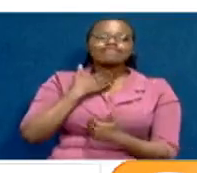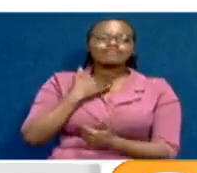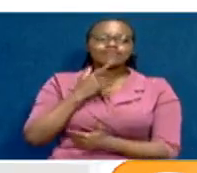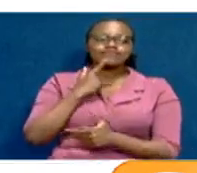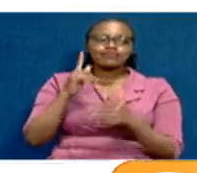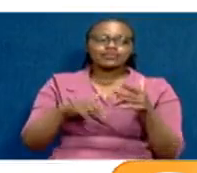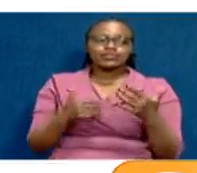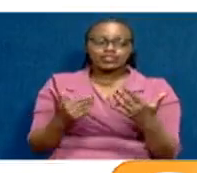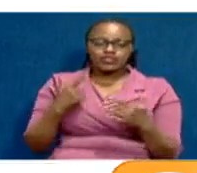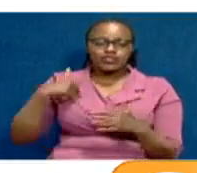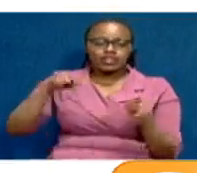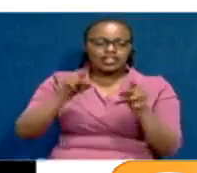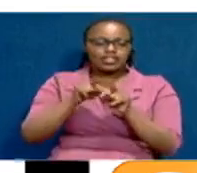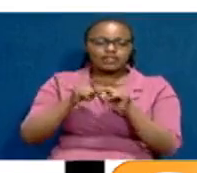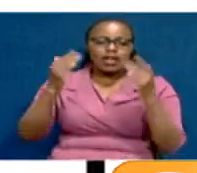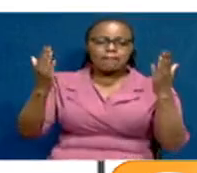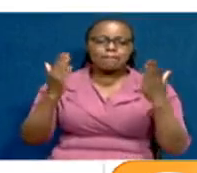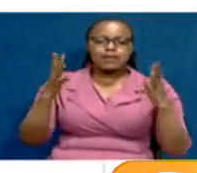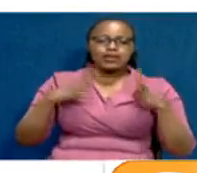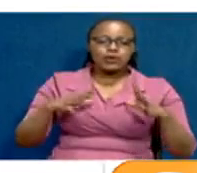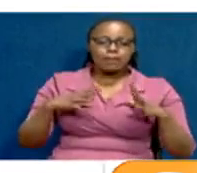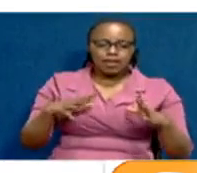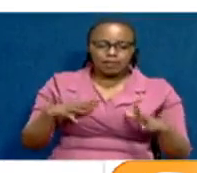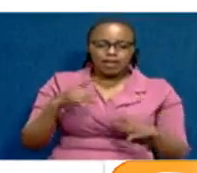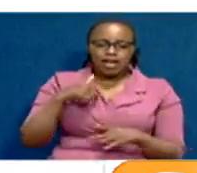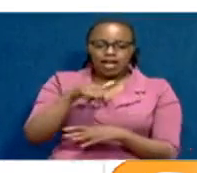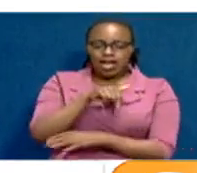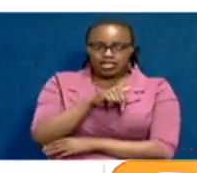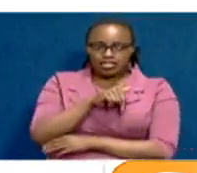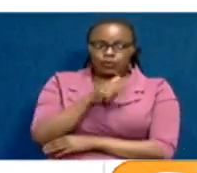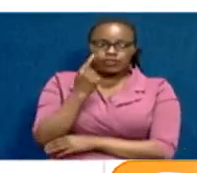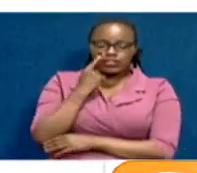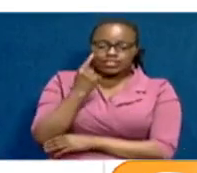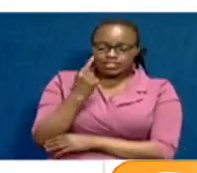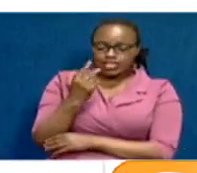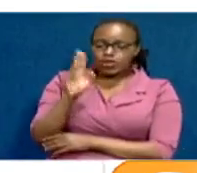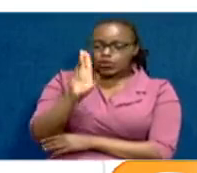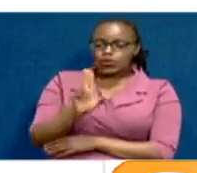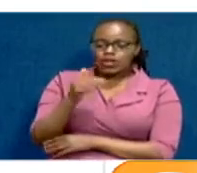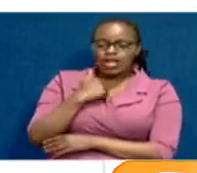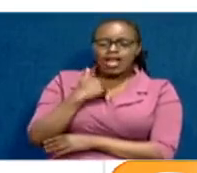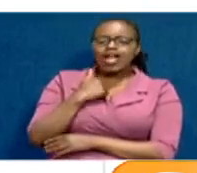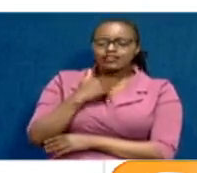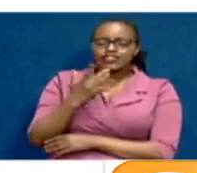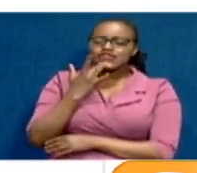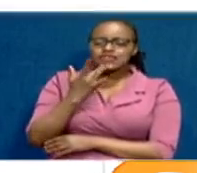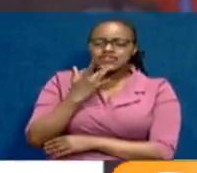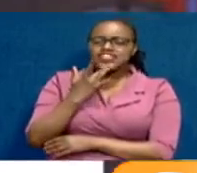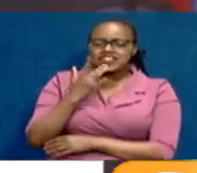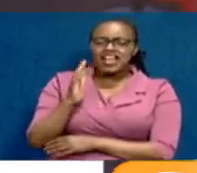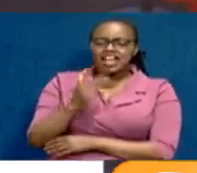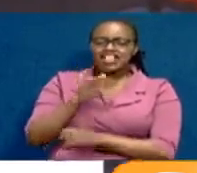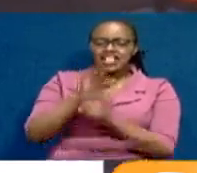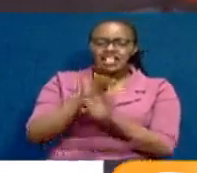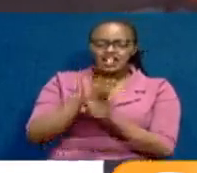to say that for us as a Meru people, we feel that Uhuru really has a soft spot for us in his heart.